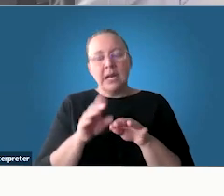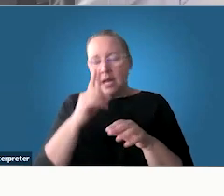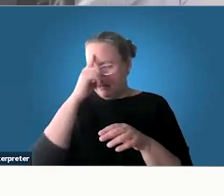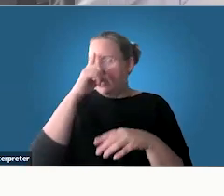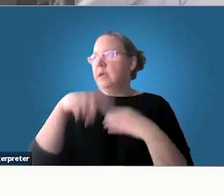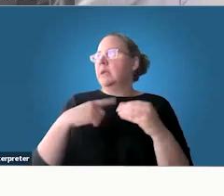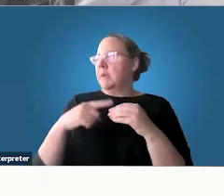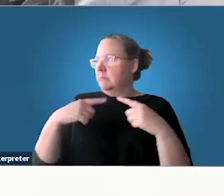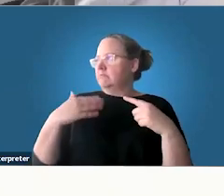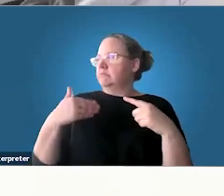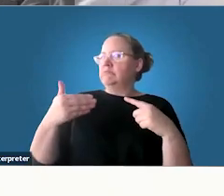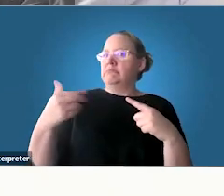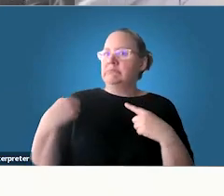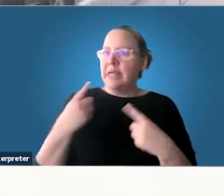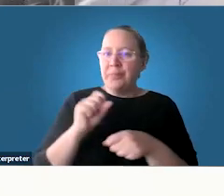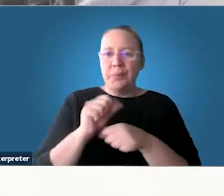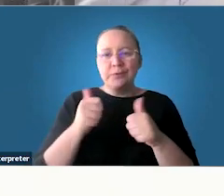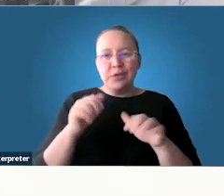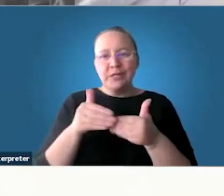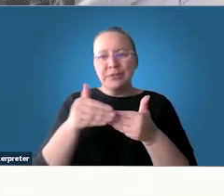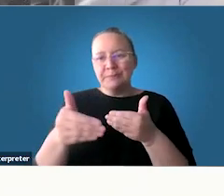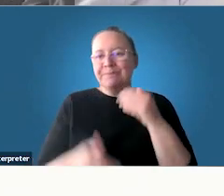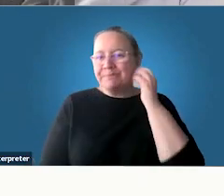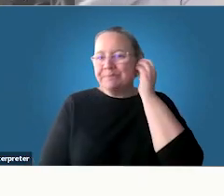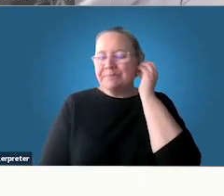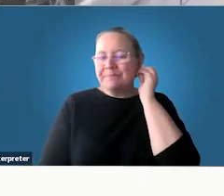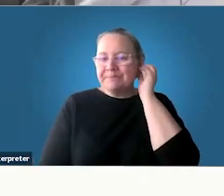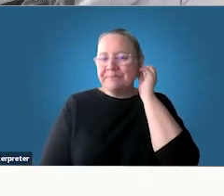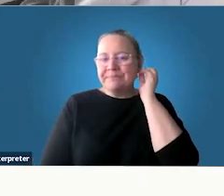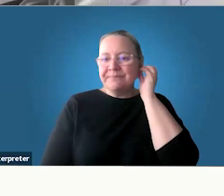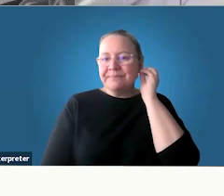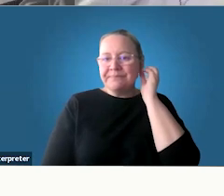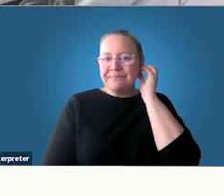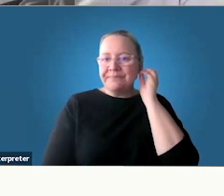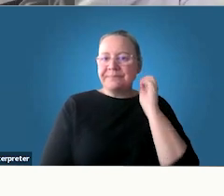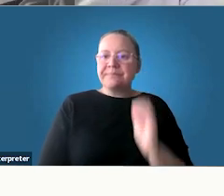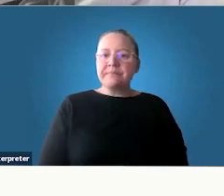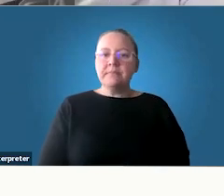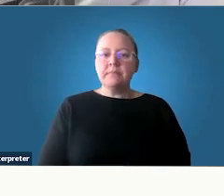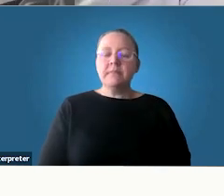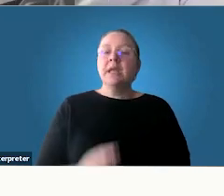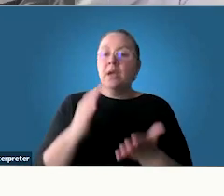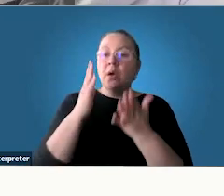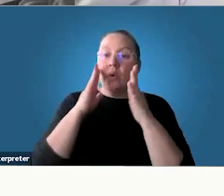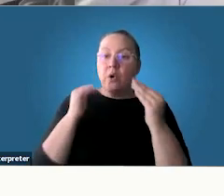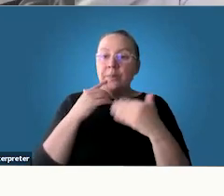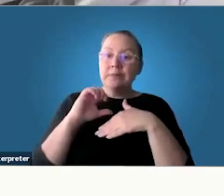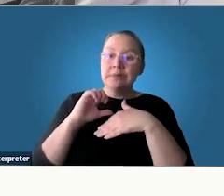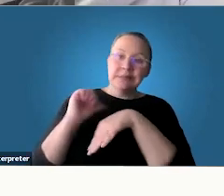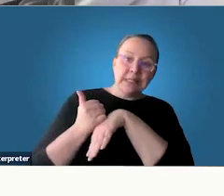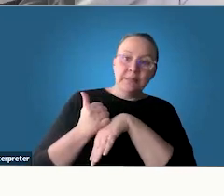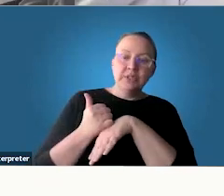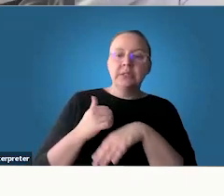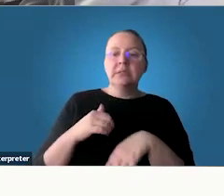mind and the work that we're trying to do with Robert Wood Johnson Foundation. So we also hope it can establish a common future